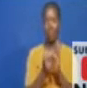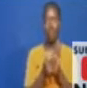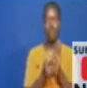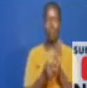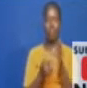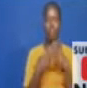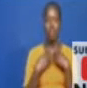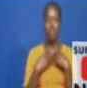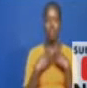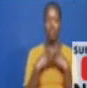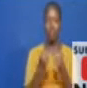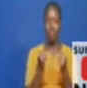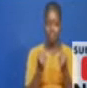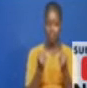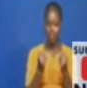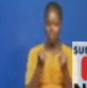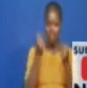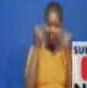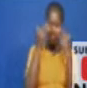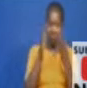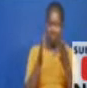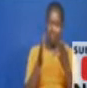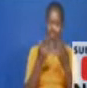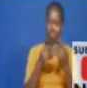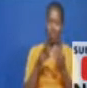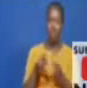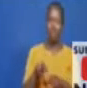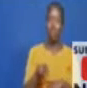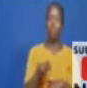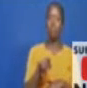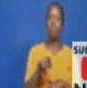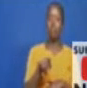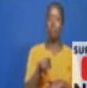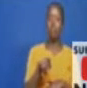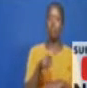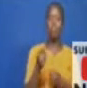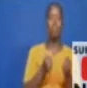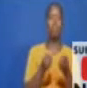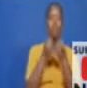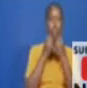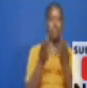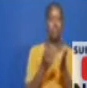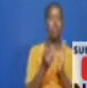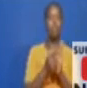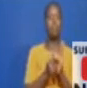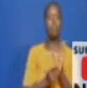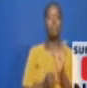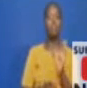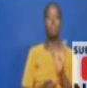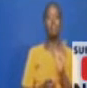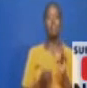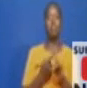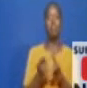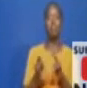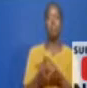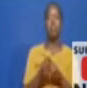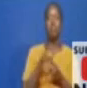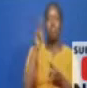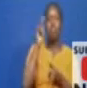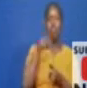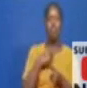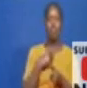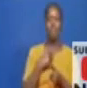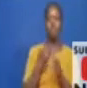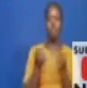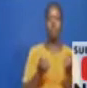wealth. I don't know whether you came here by walking, because there's no car listed. But according to my knowledge, a car is an